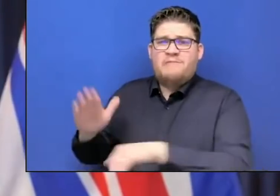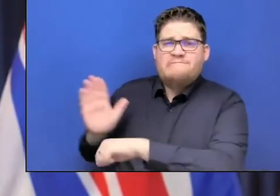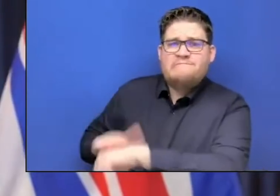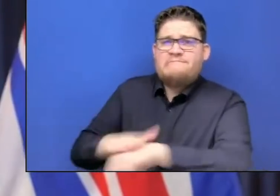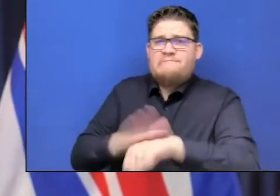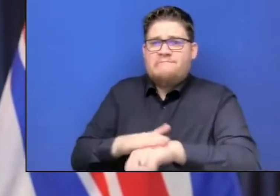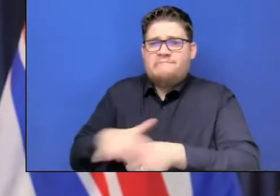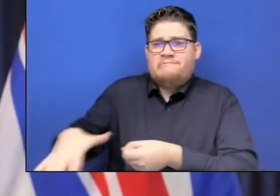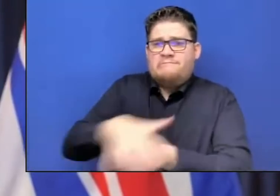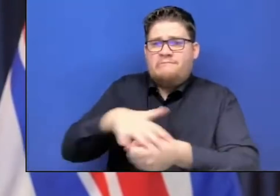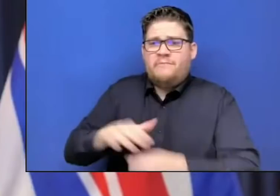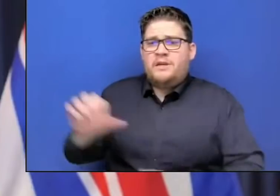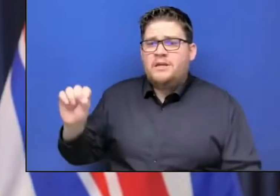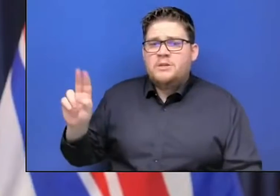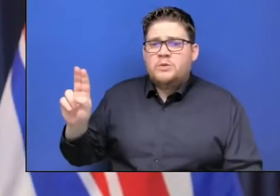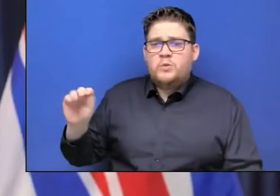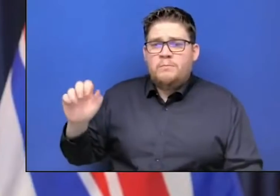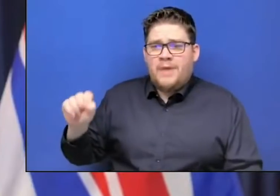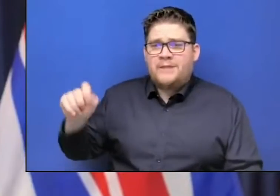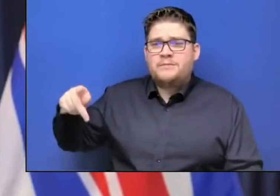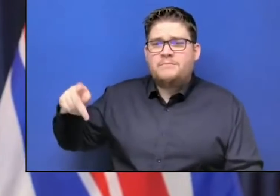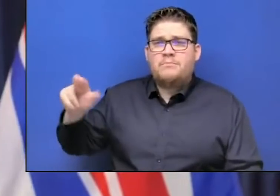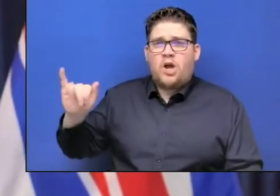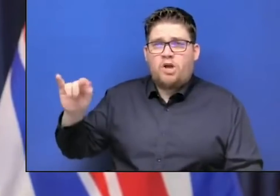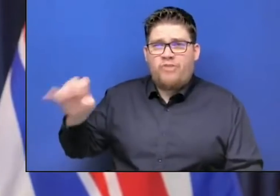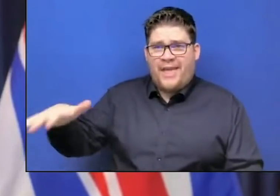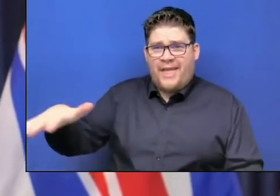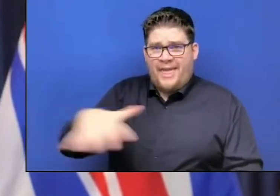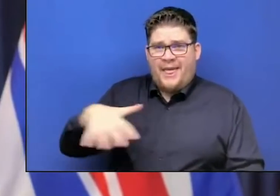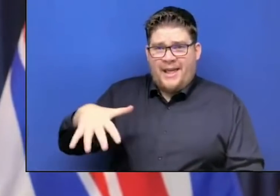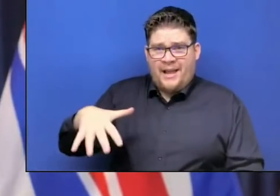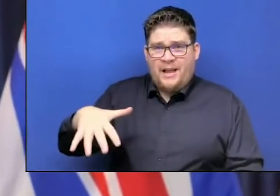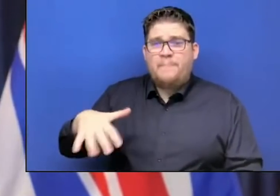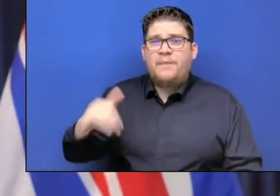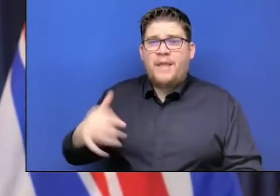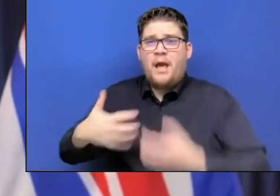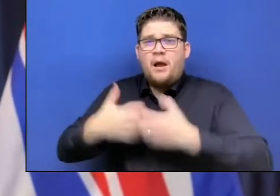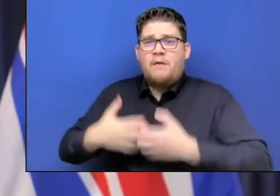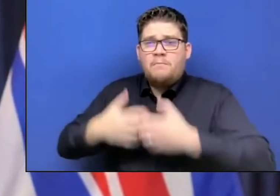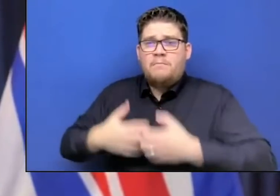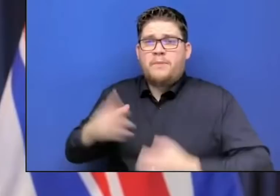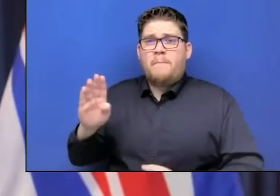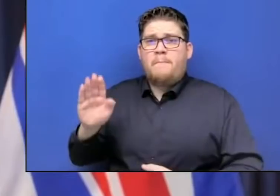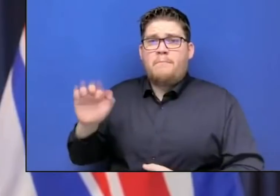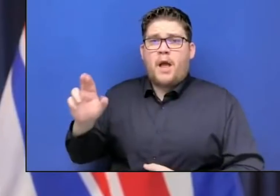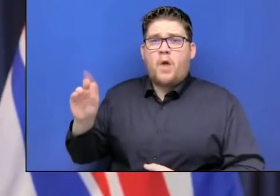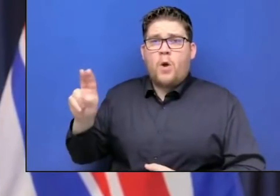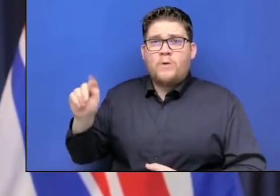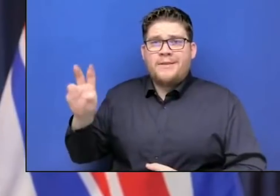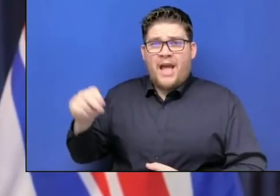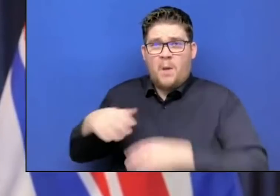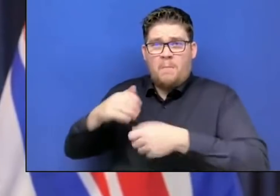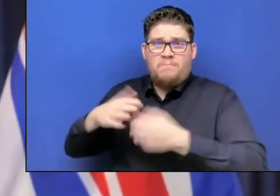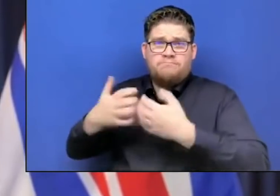in Sumas Prairie due to a potential failure of the pump station. People have been evacuating, but once again,